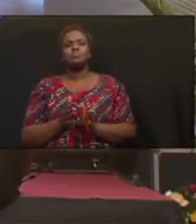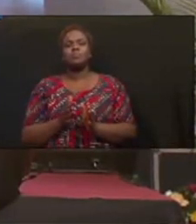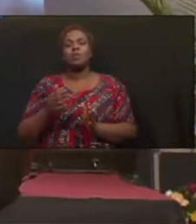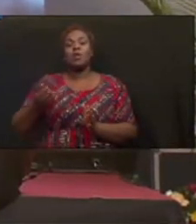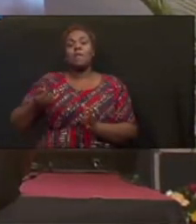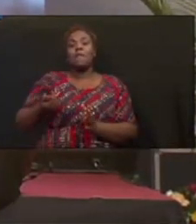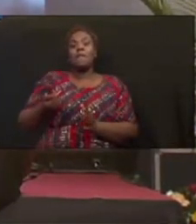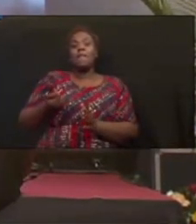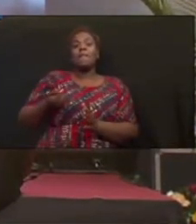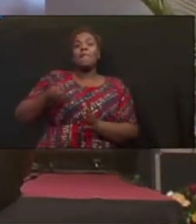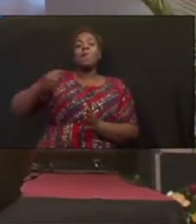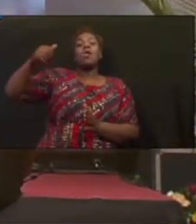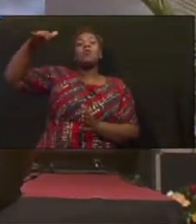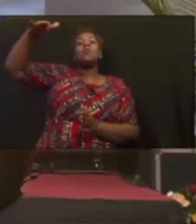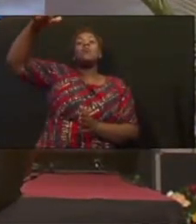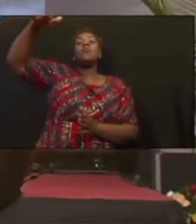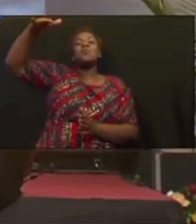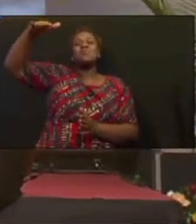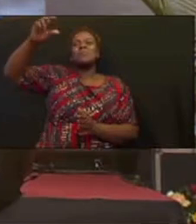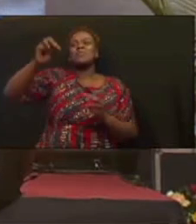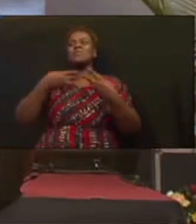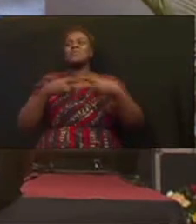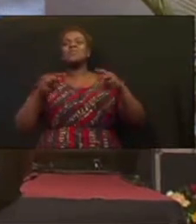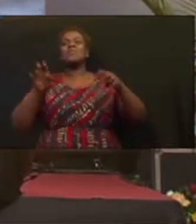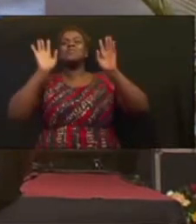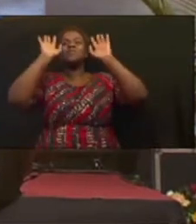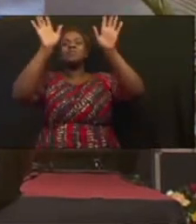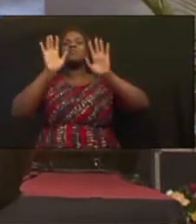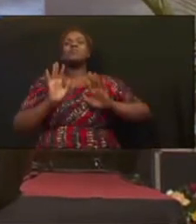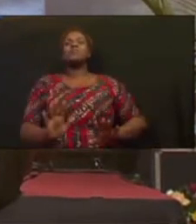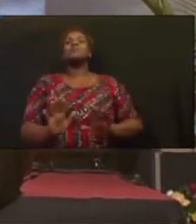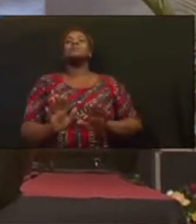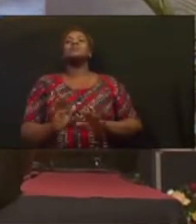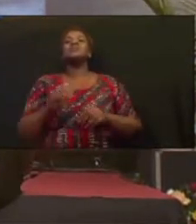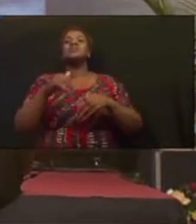Women will play a major role in this emergence.